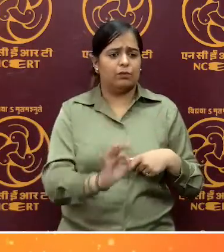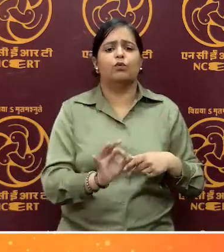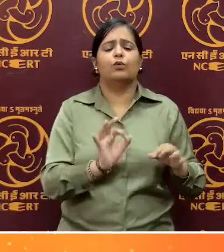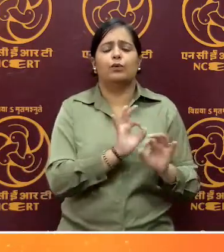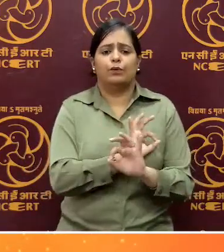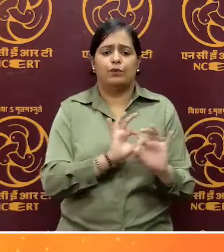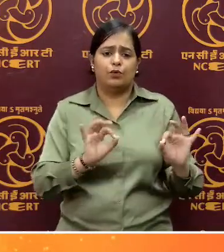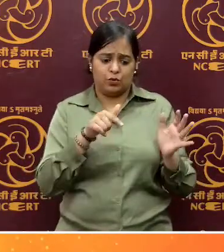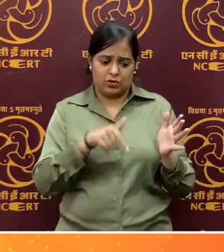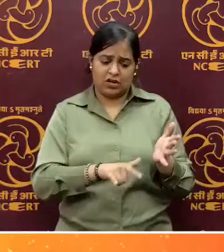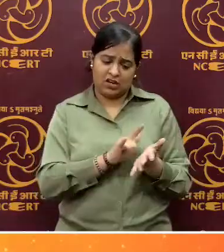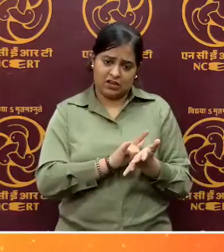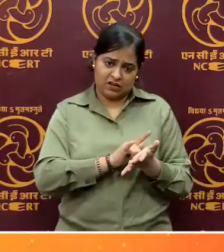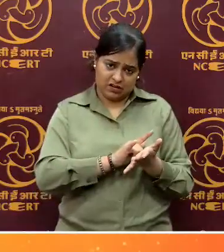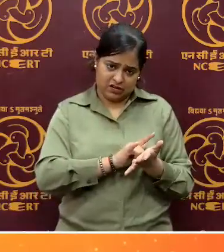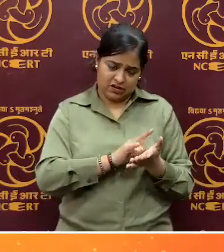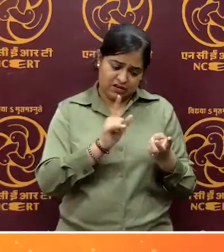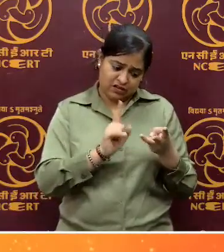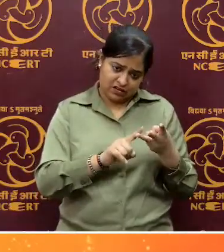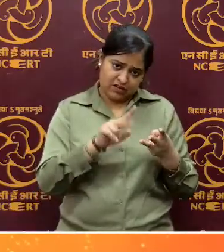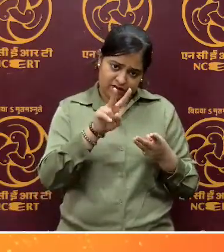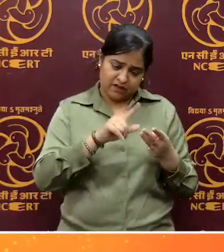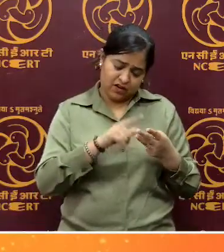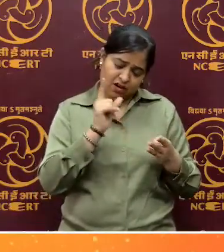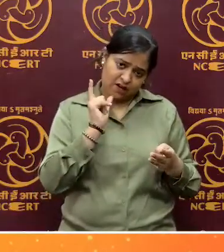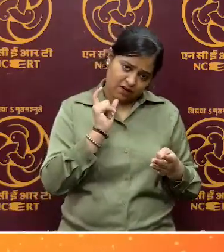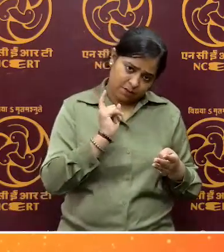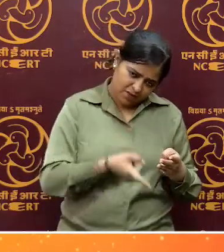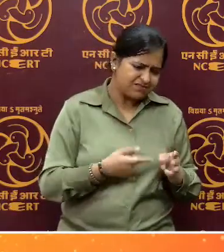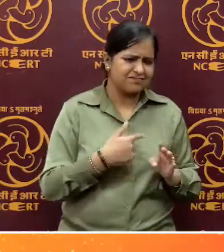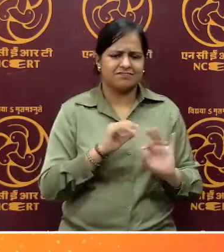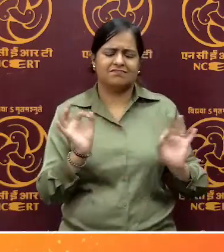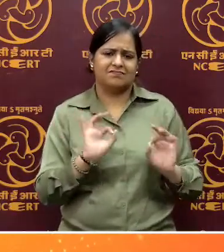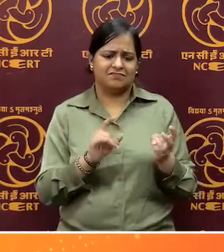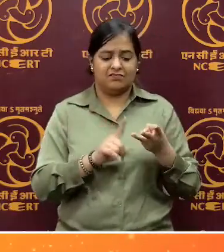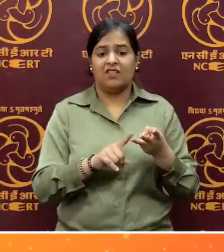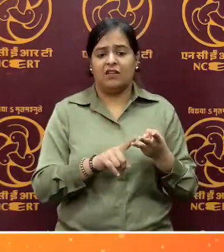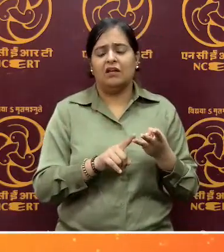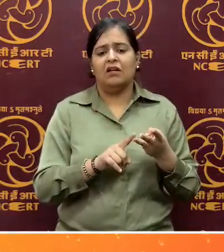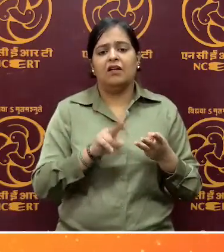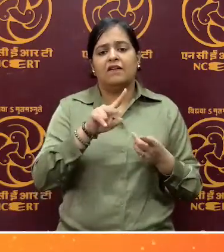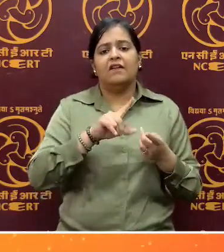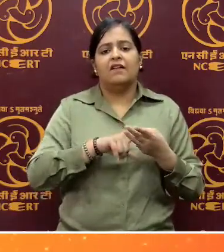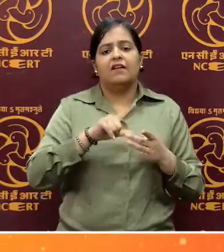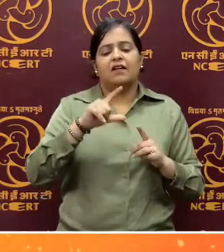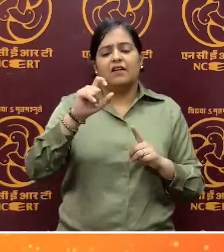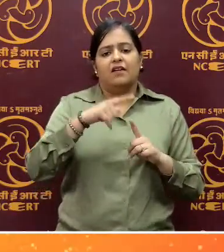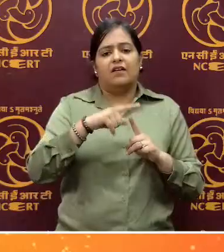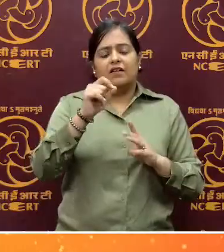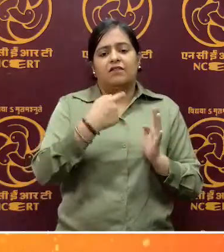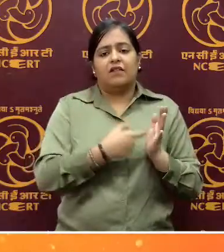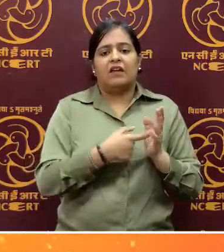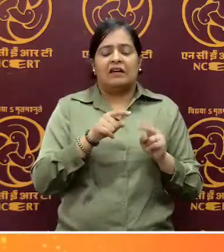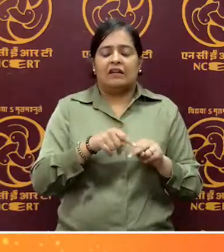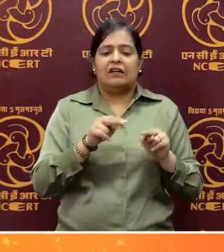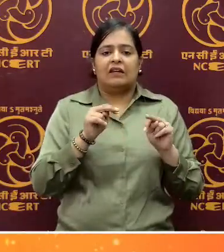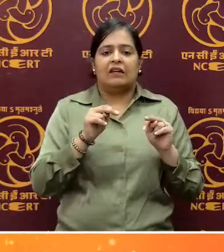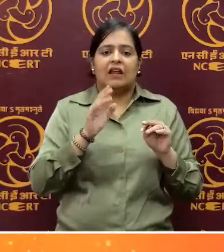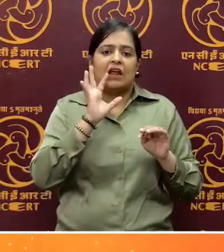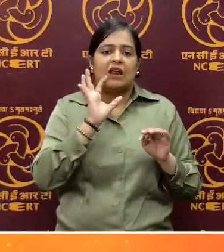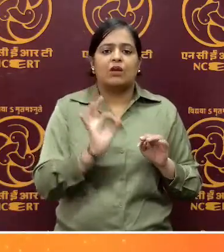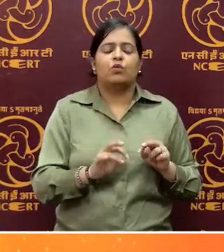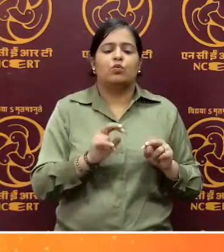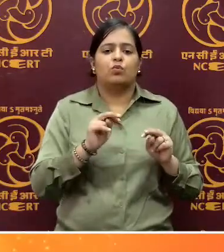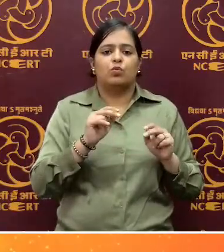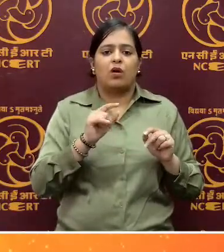vector should, because the two vectors can form a plane, but the third vector is such that it is not necessary that it should be in